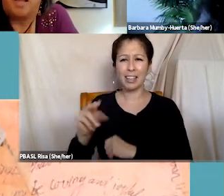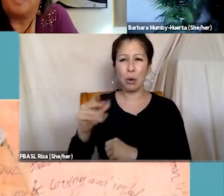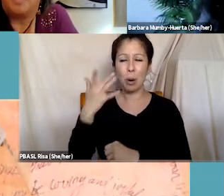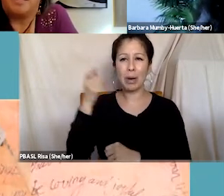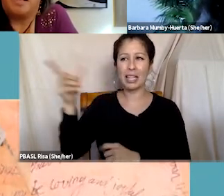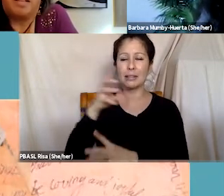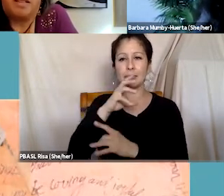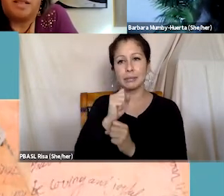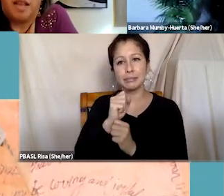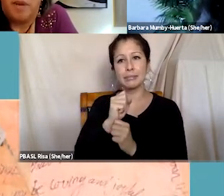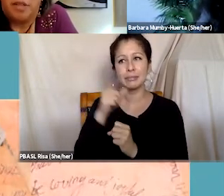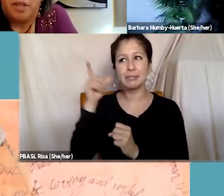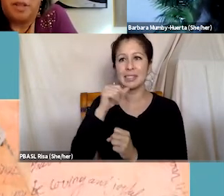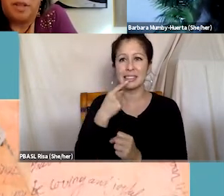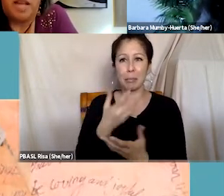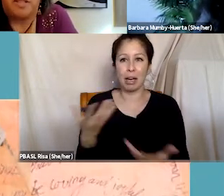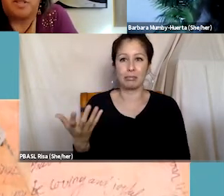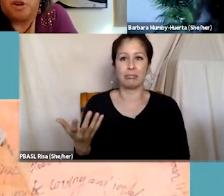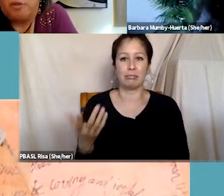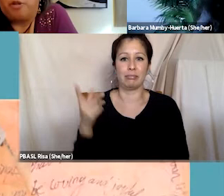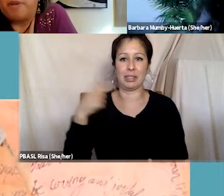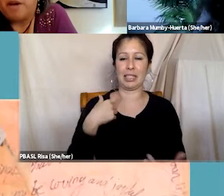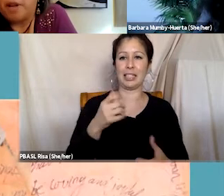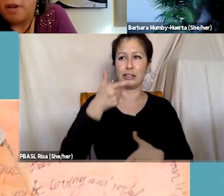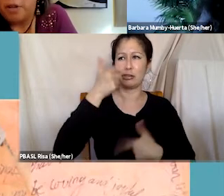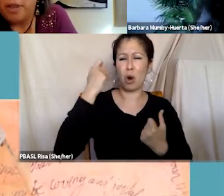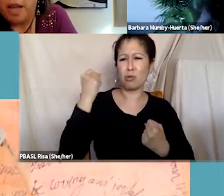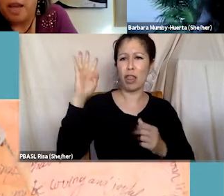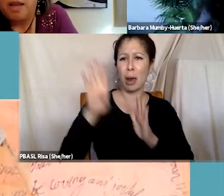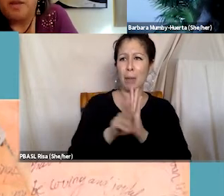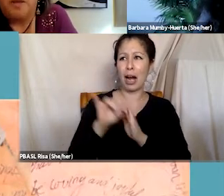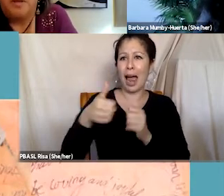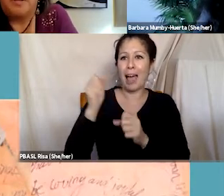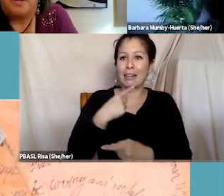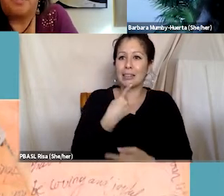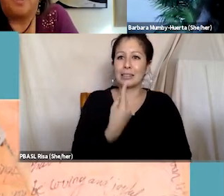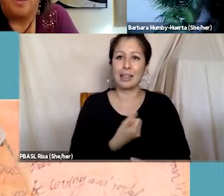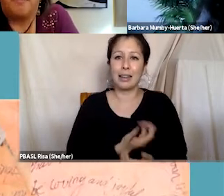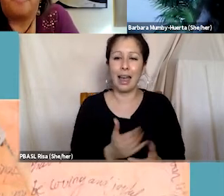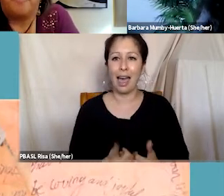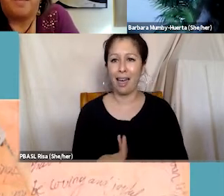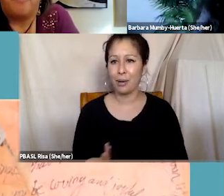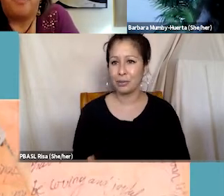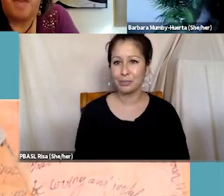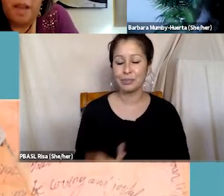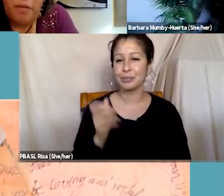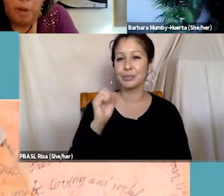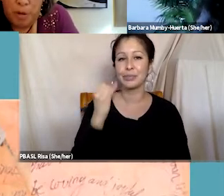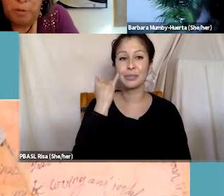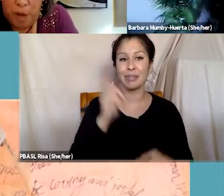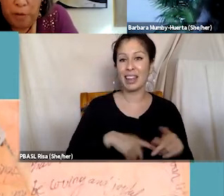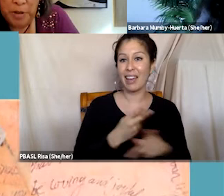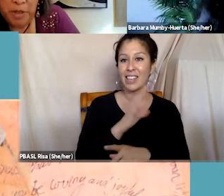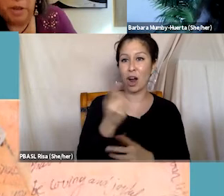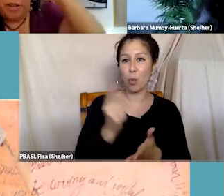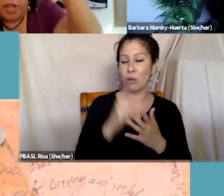they were silent. They didn't say much, and they had such trauma in their background. How could they? So if you can't figure out what